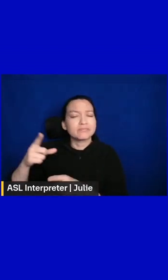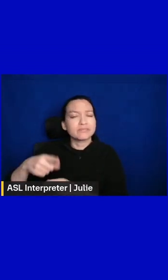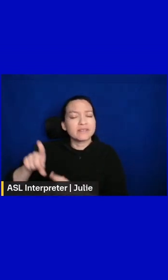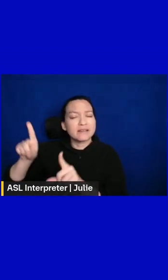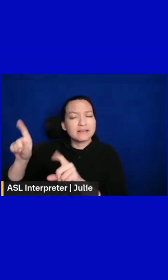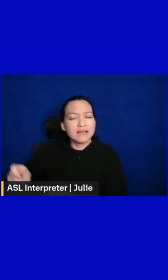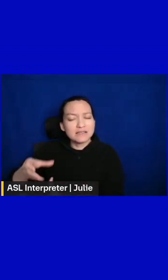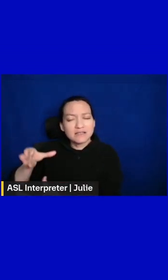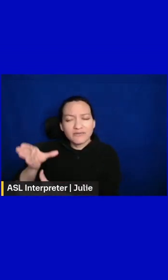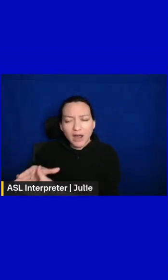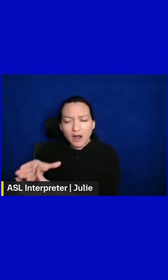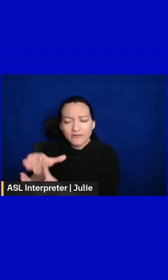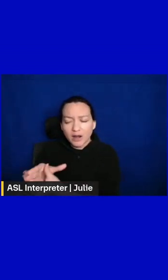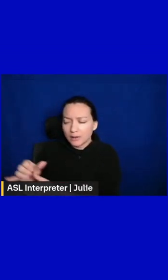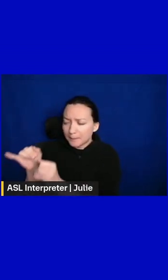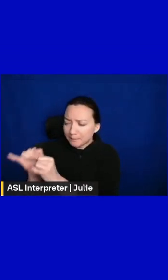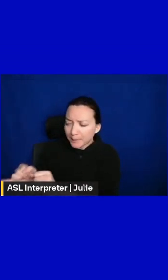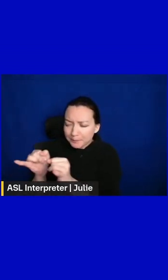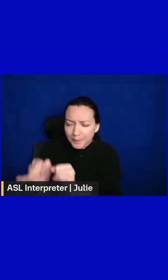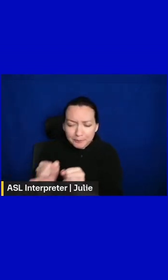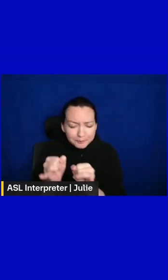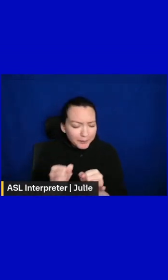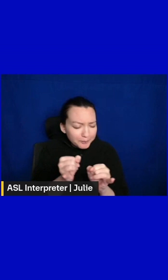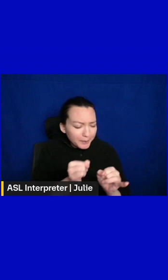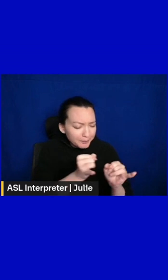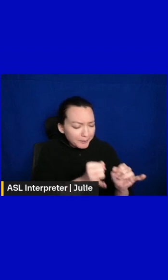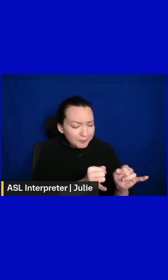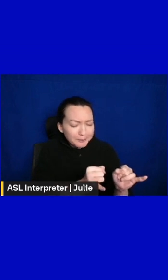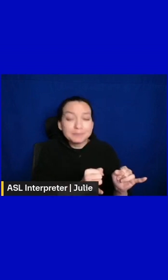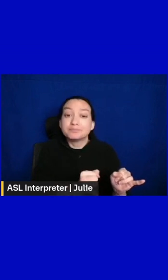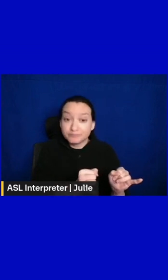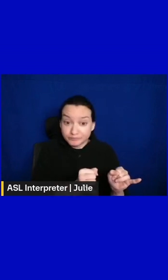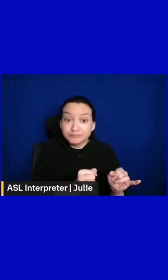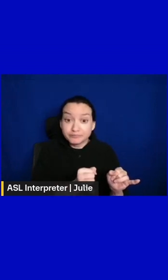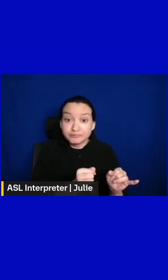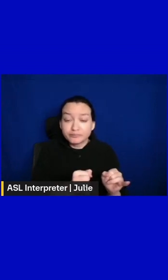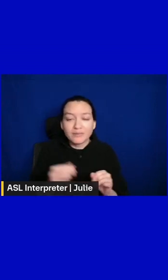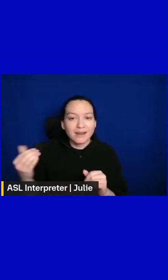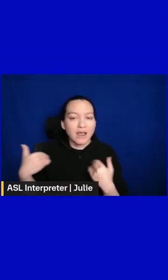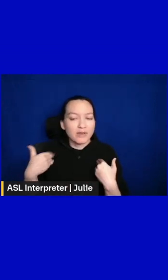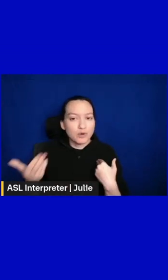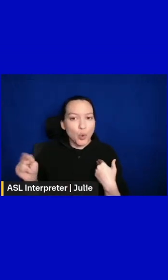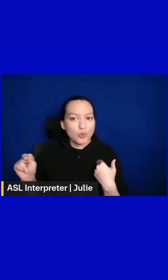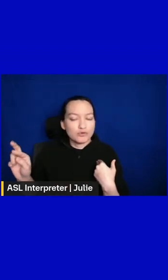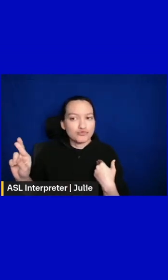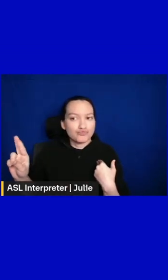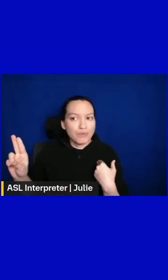files individually. So each test file gets its own run.